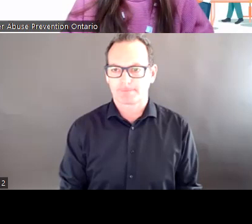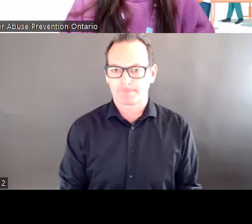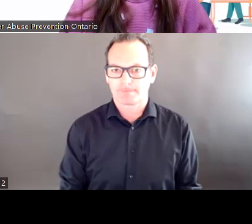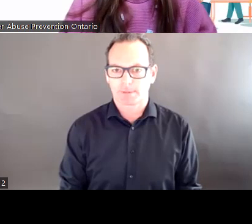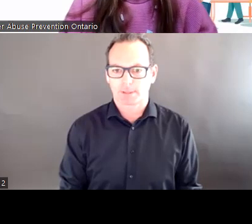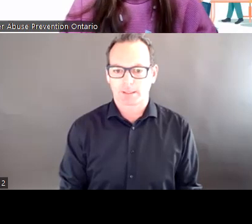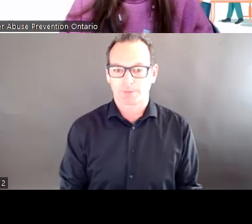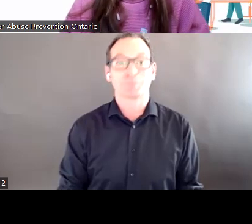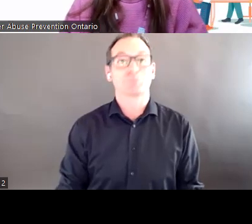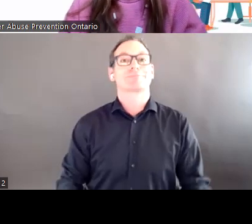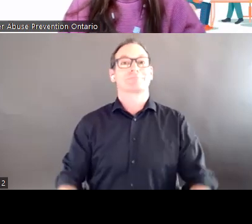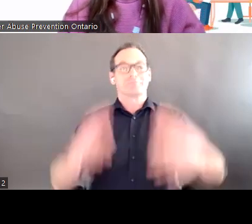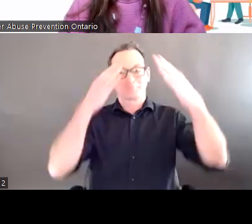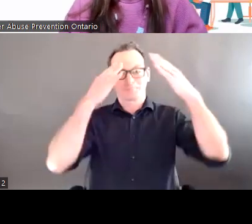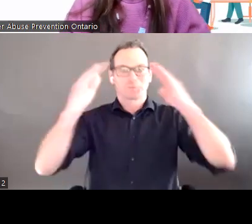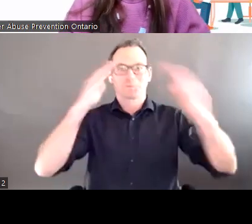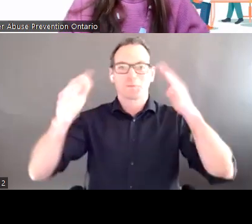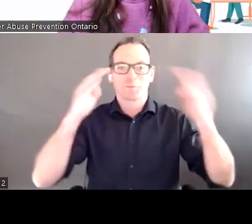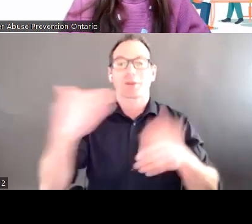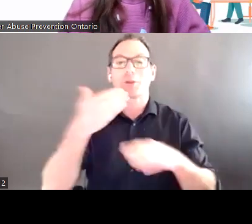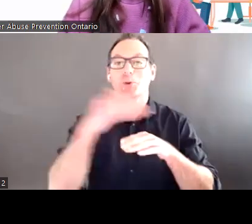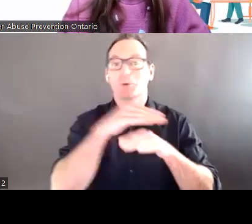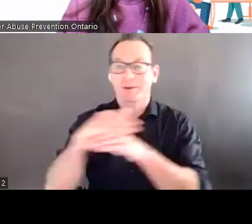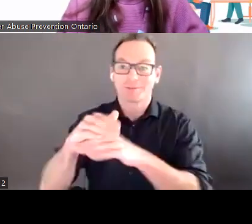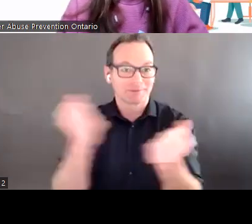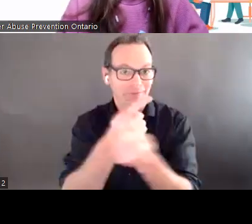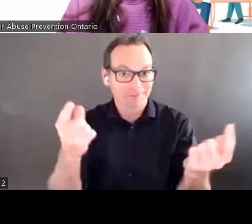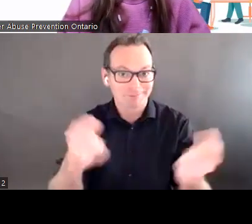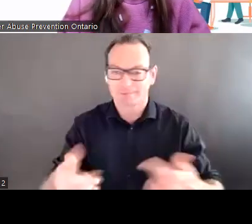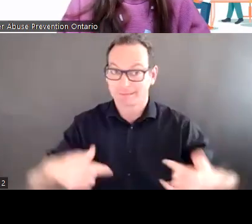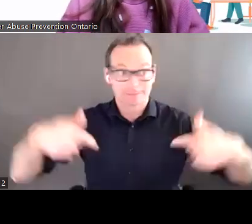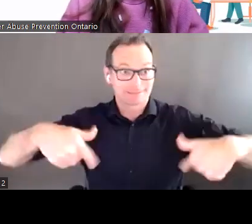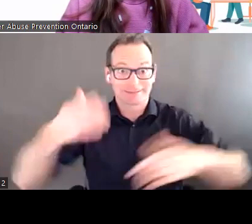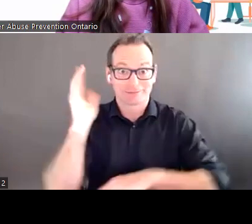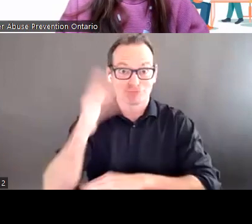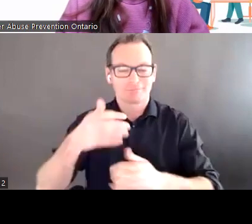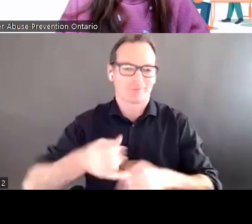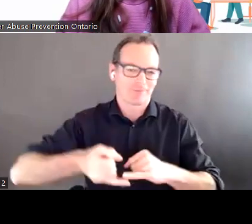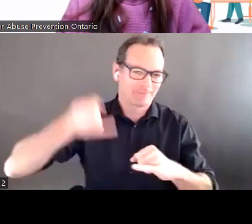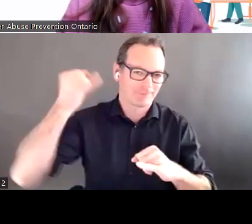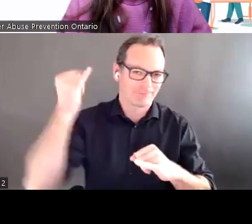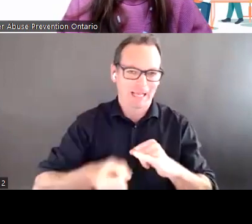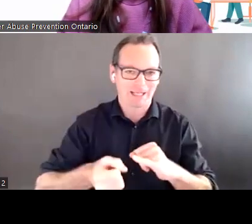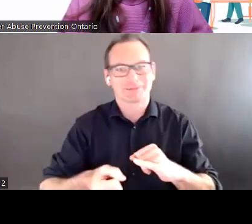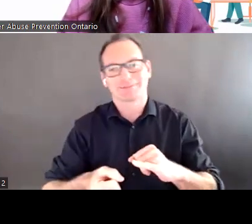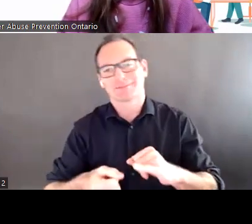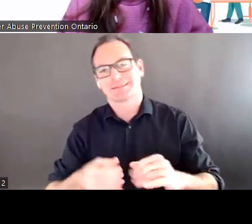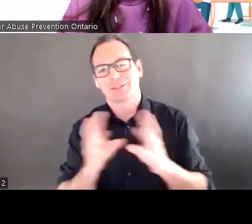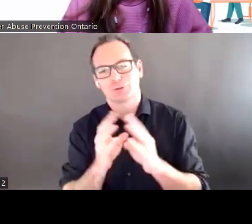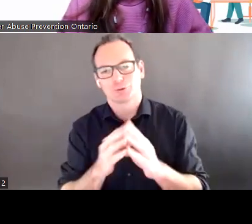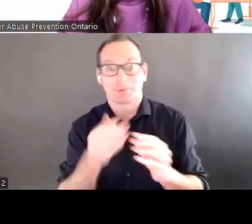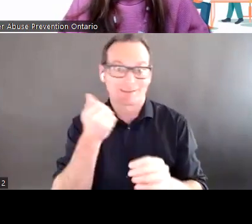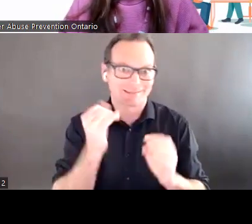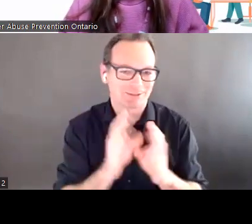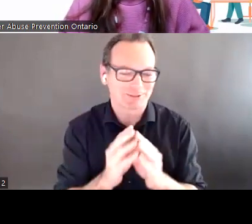So good afternoon, everyone. Welcome to our final and best for the last session, talking on ethical dilemmas and